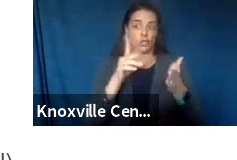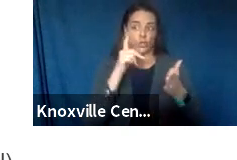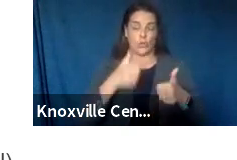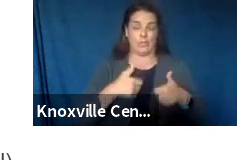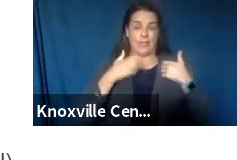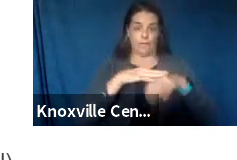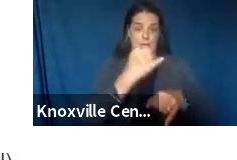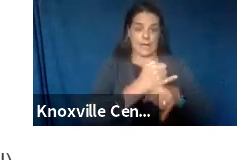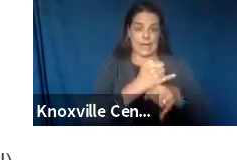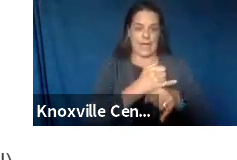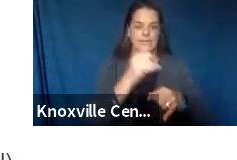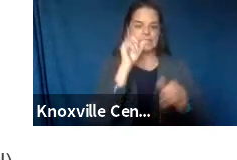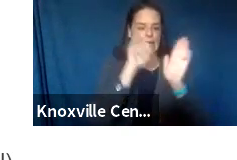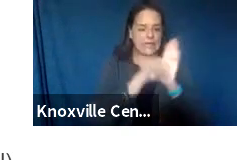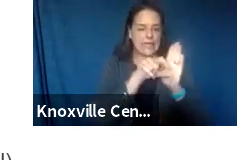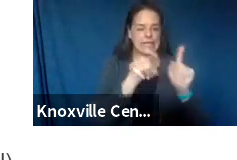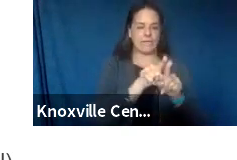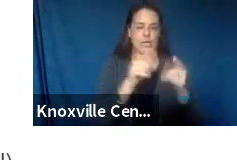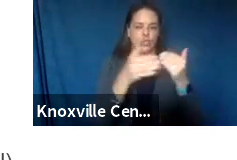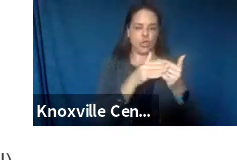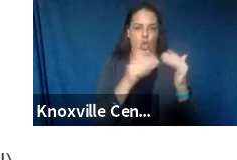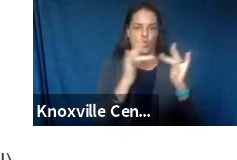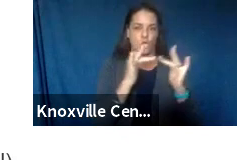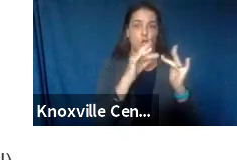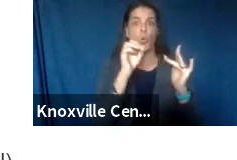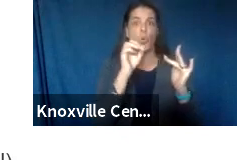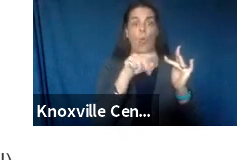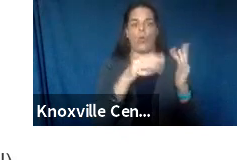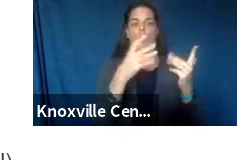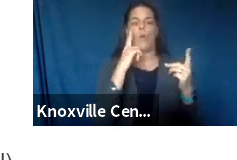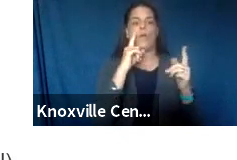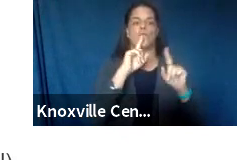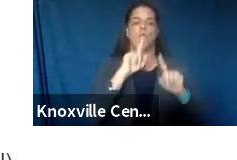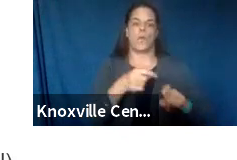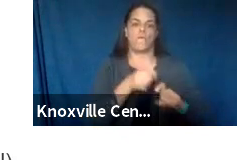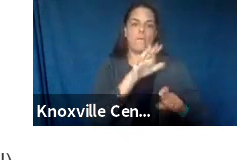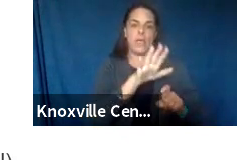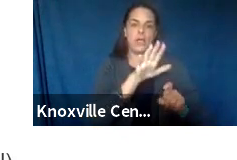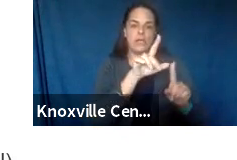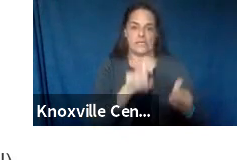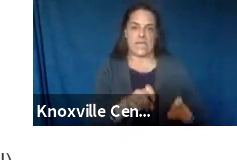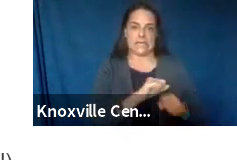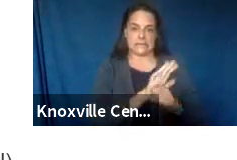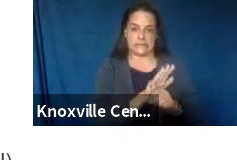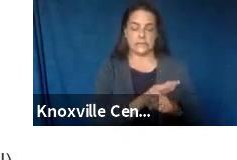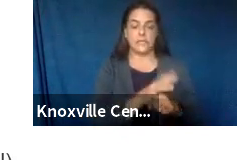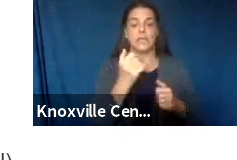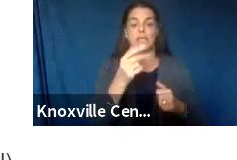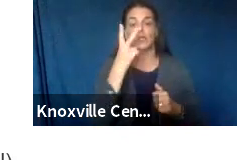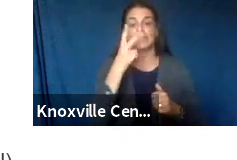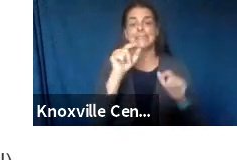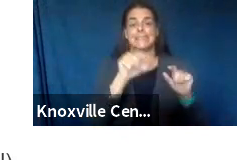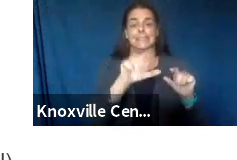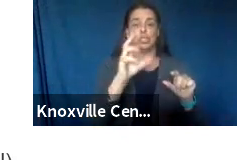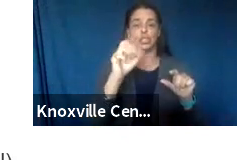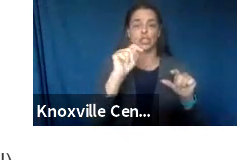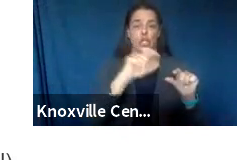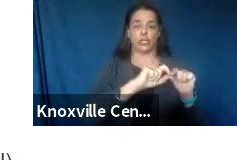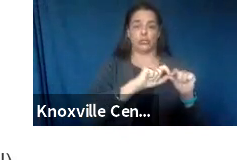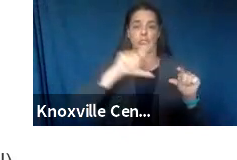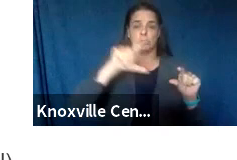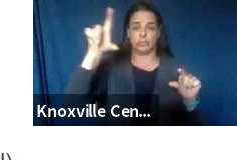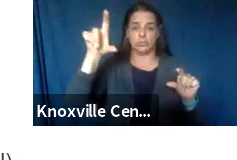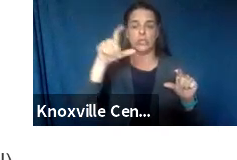as close contacts or who are waiting test results. Now, I want to show you on this bar chart what you see here. Let's look at the one